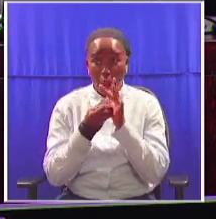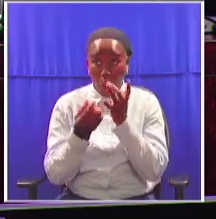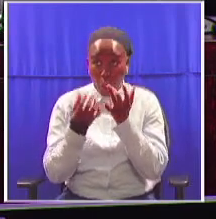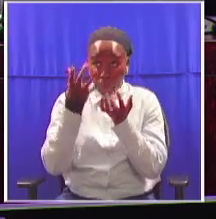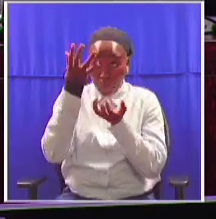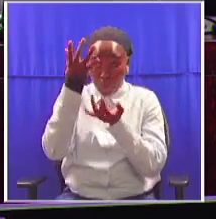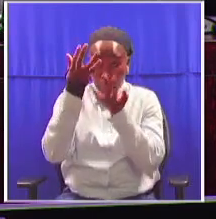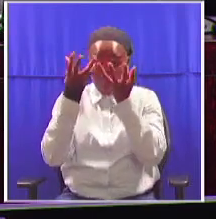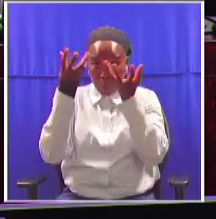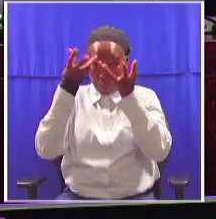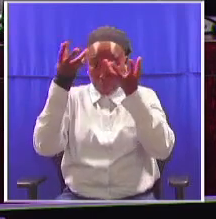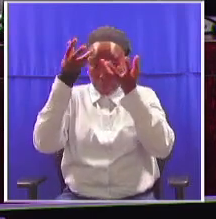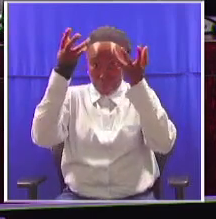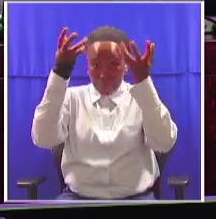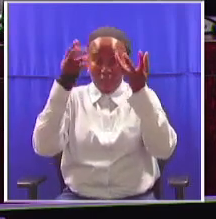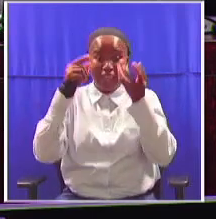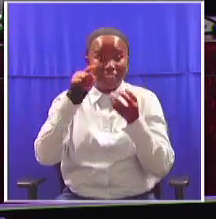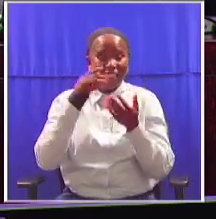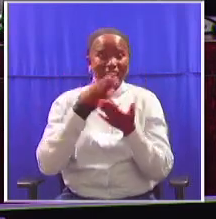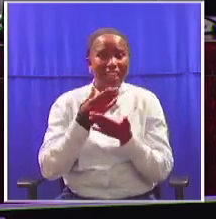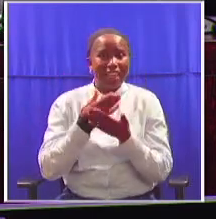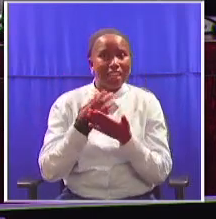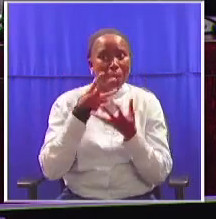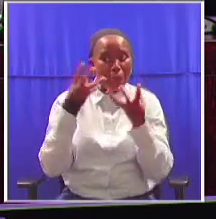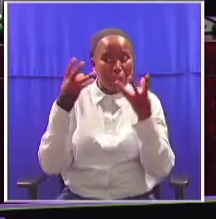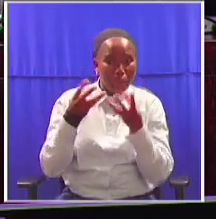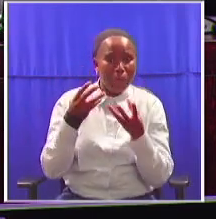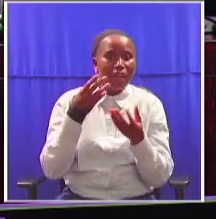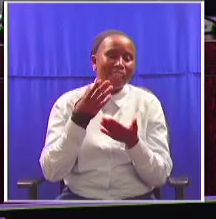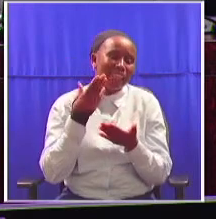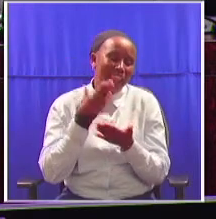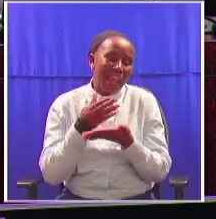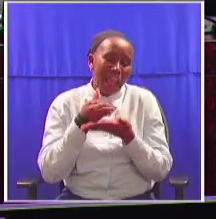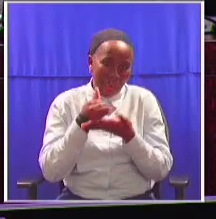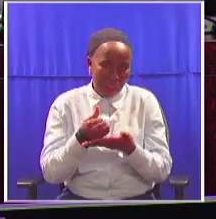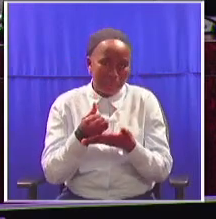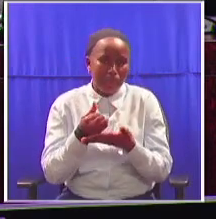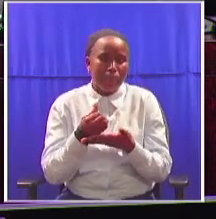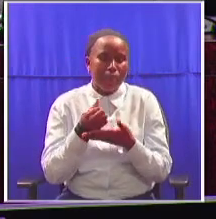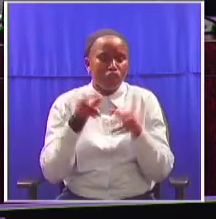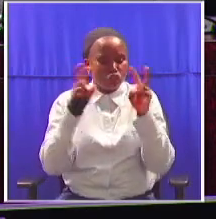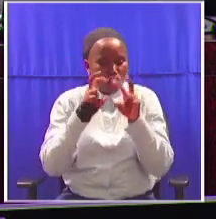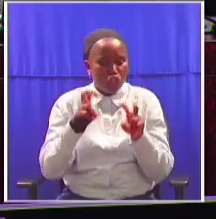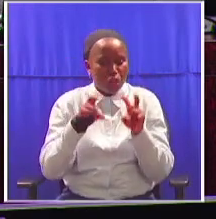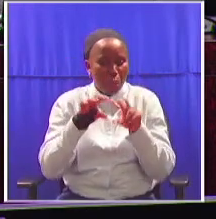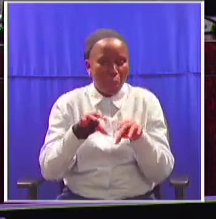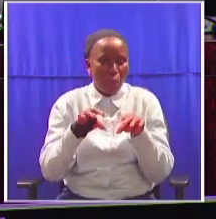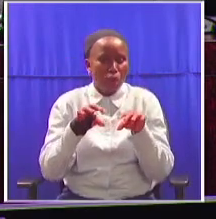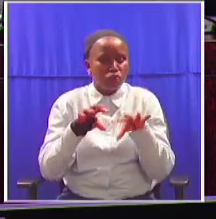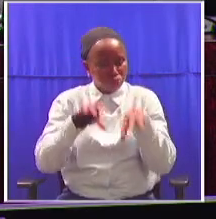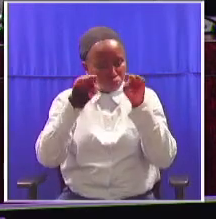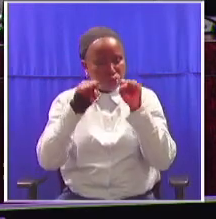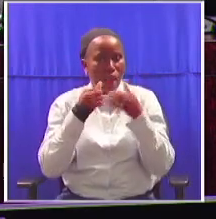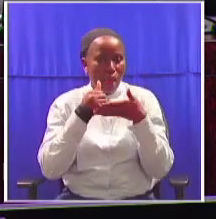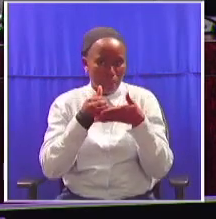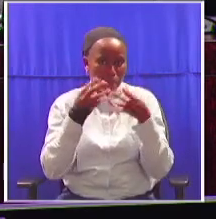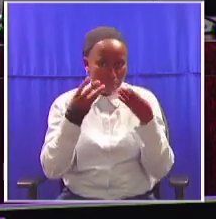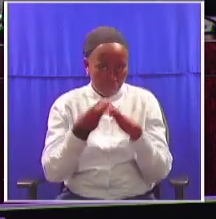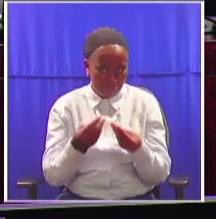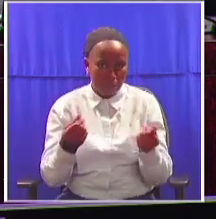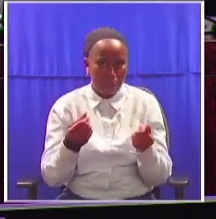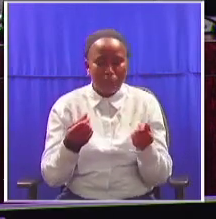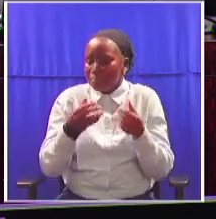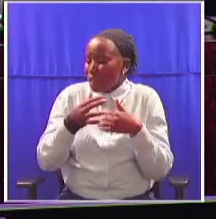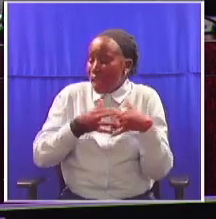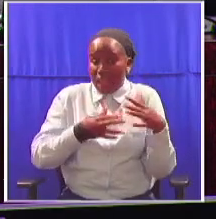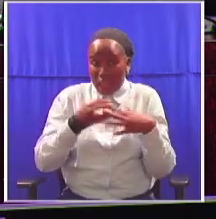temporarily to address our electricity supply shortfall, any decision will be informed